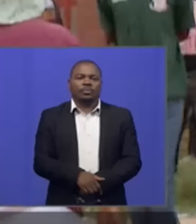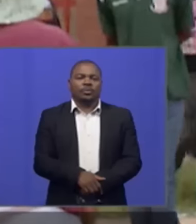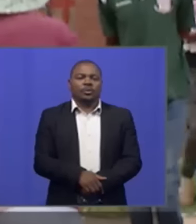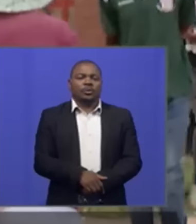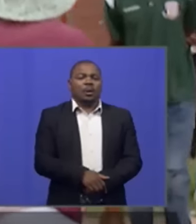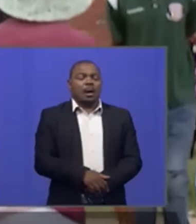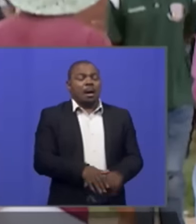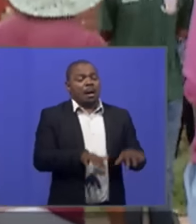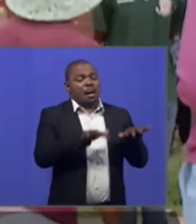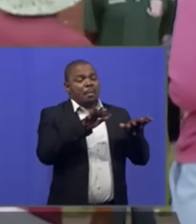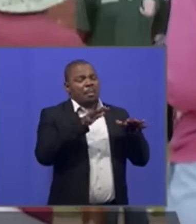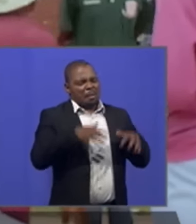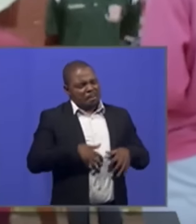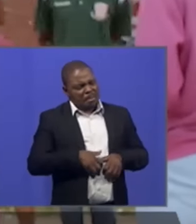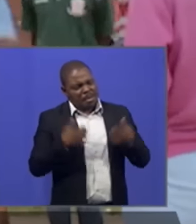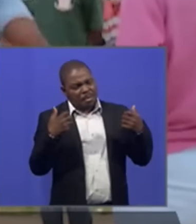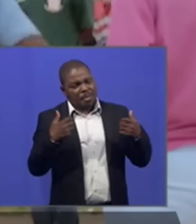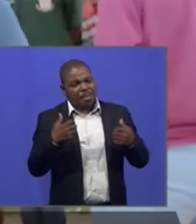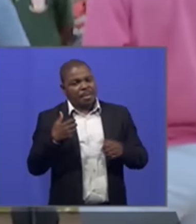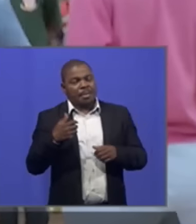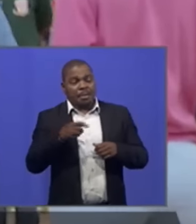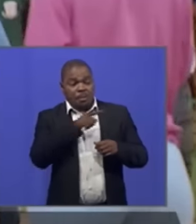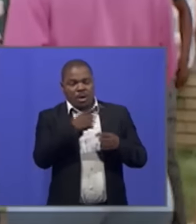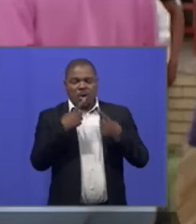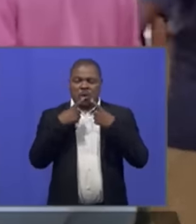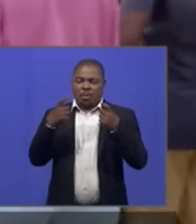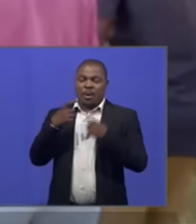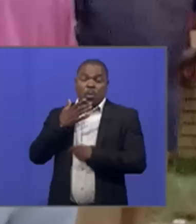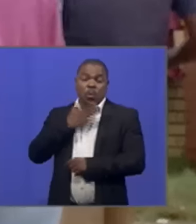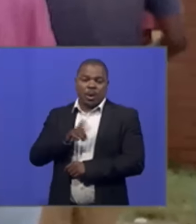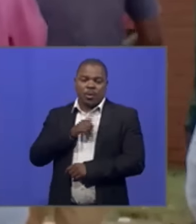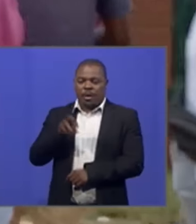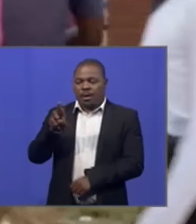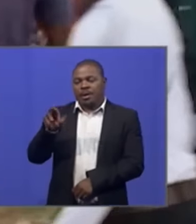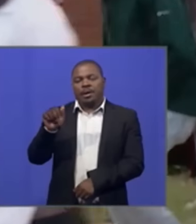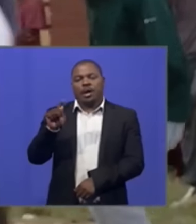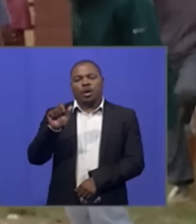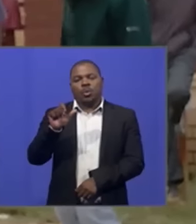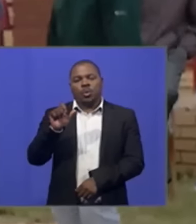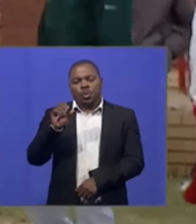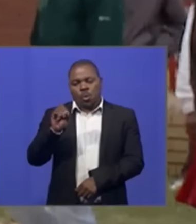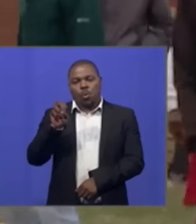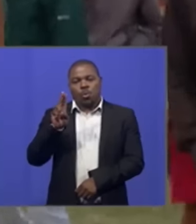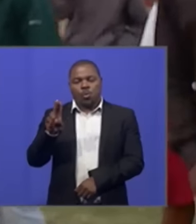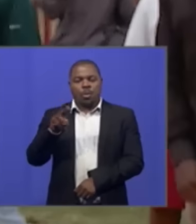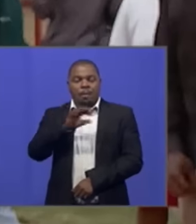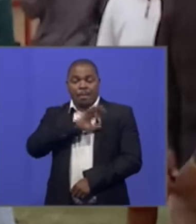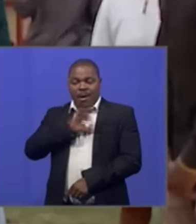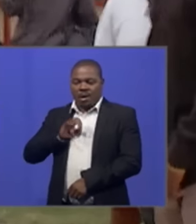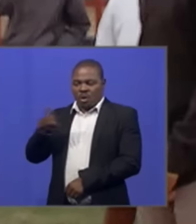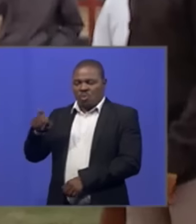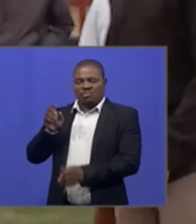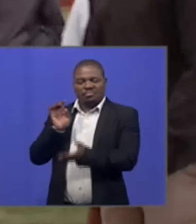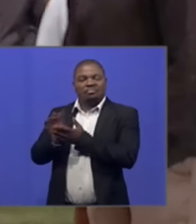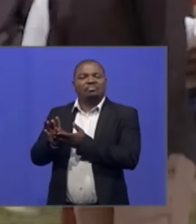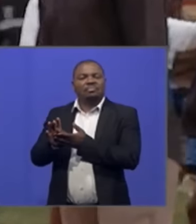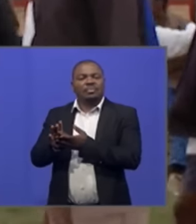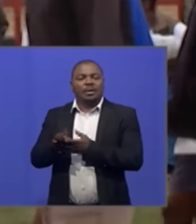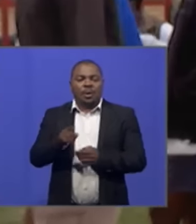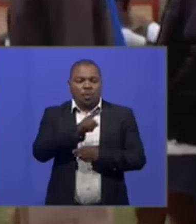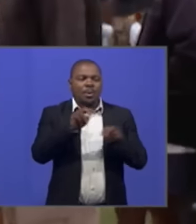Baagi ba ba shakgetseng ba gatelela boikuelo jwa gore Meiara wa Ratlou a tswe mo maemong a gagwe. Seno ke jaaka ba tsweleditse disupetso